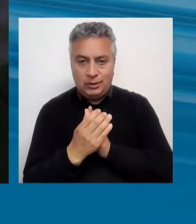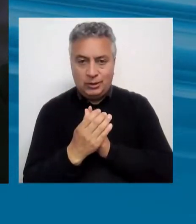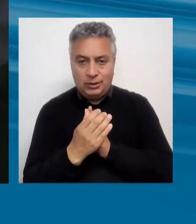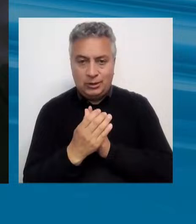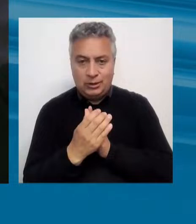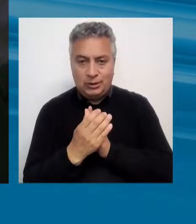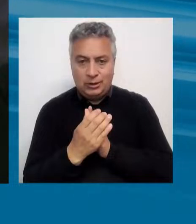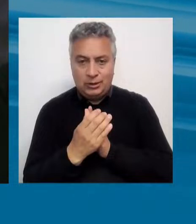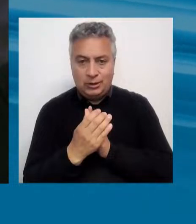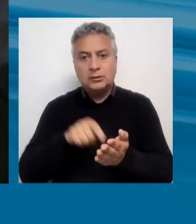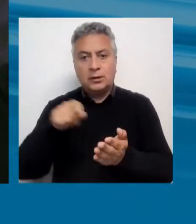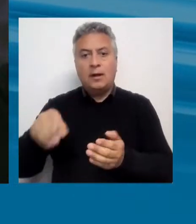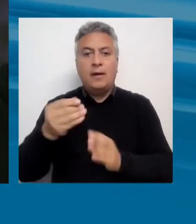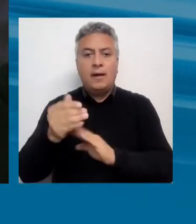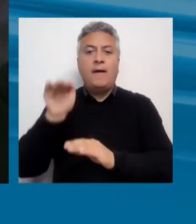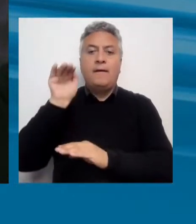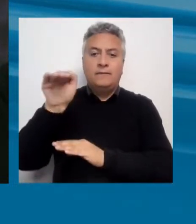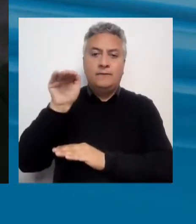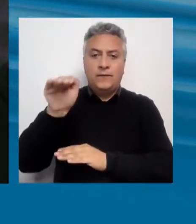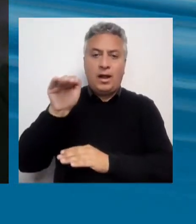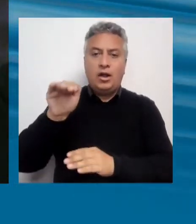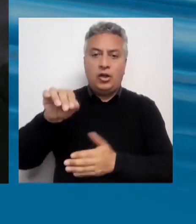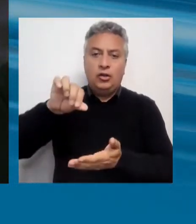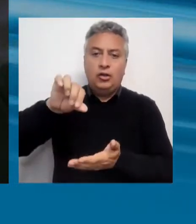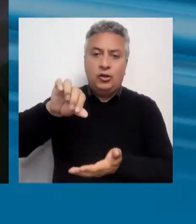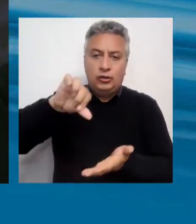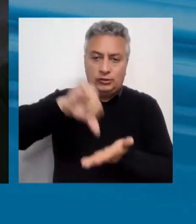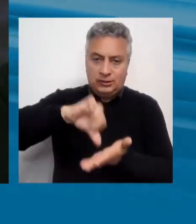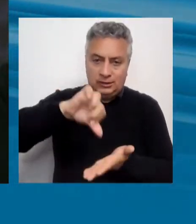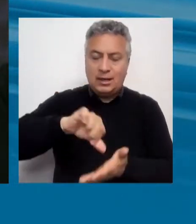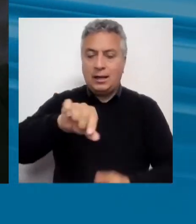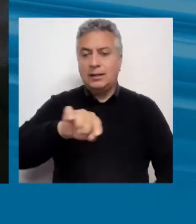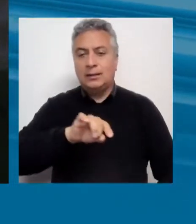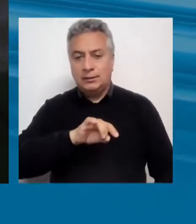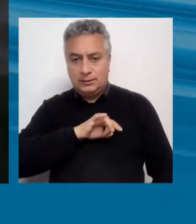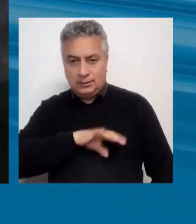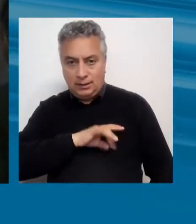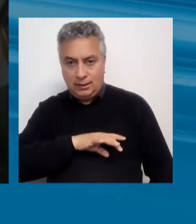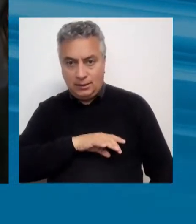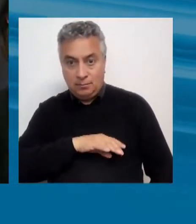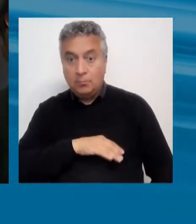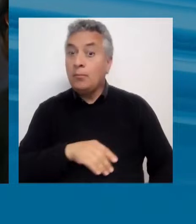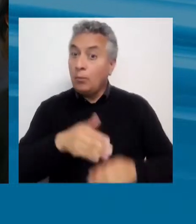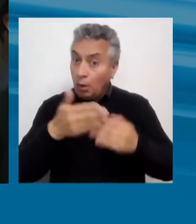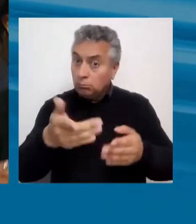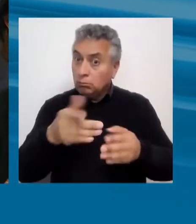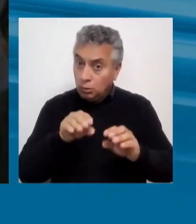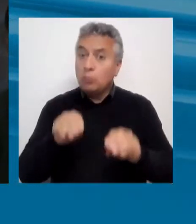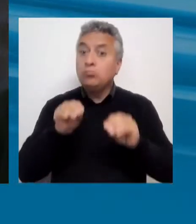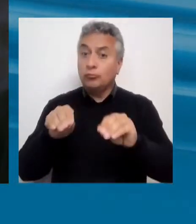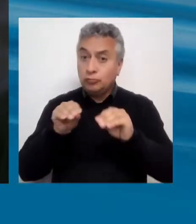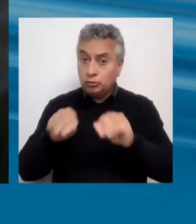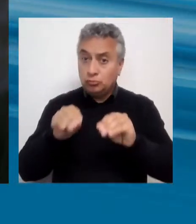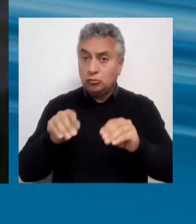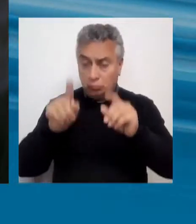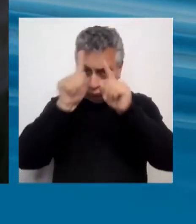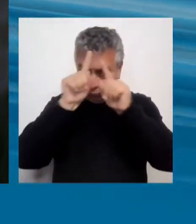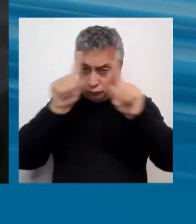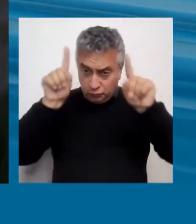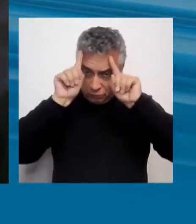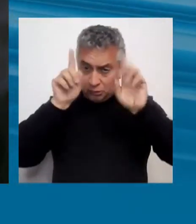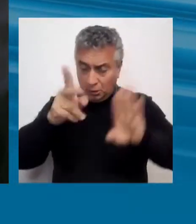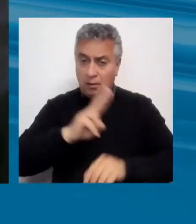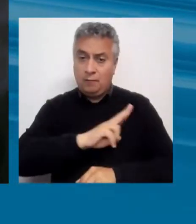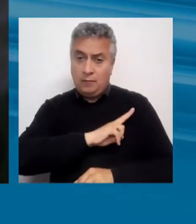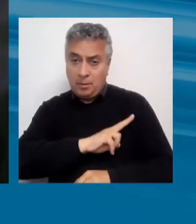Department of National Accounts in the Central Bank of Chile. She has also been a professor in undergrad